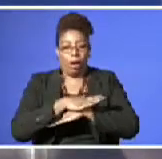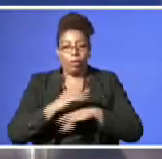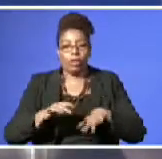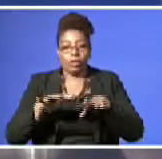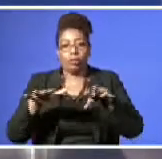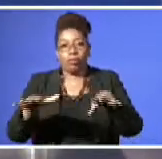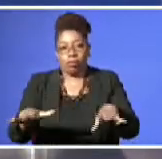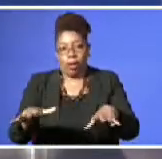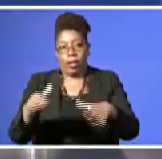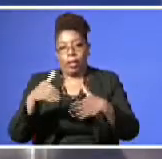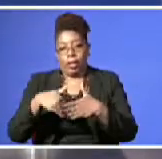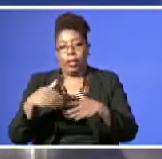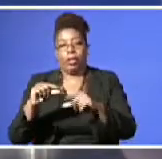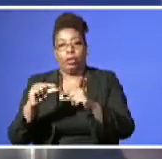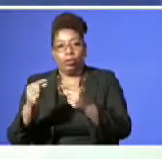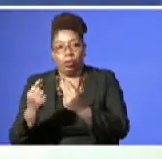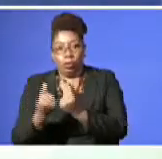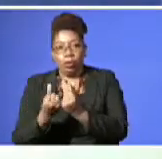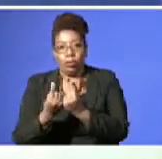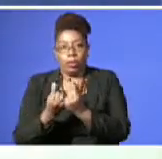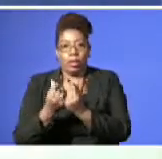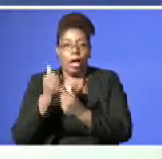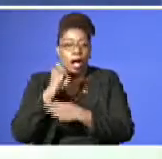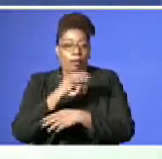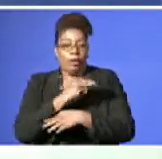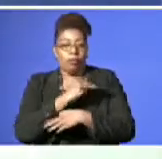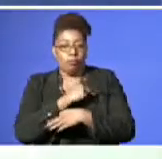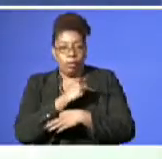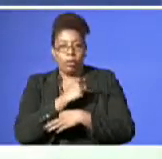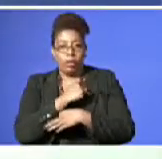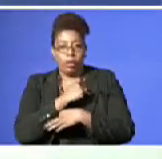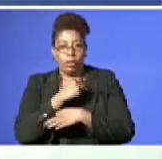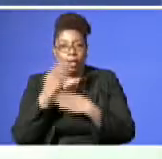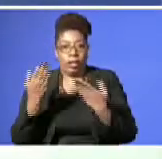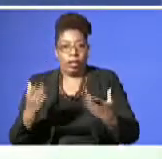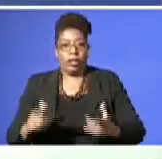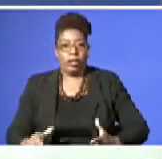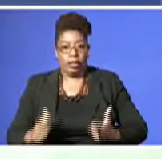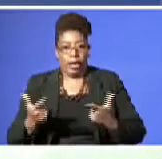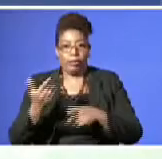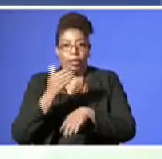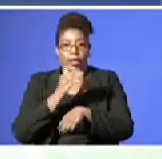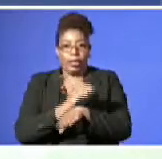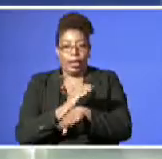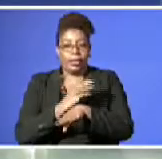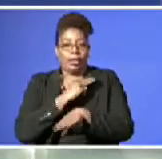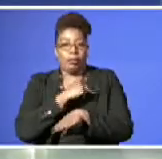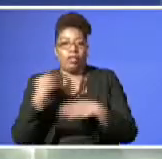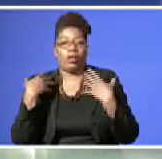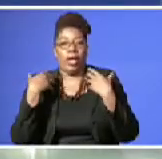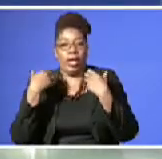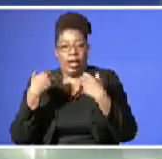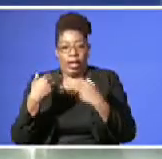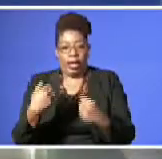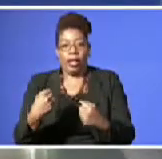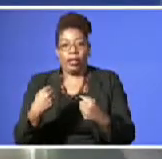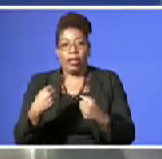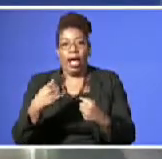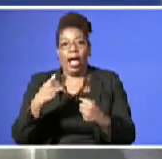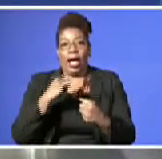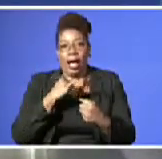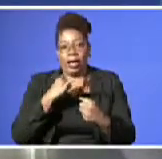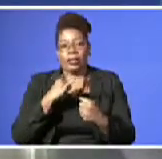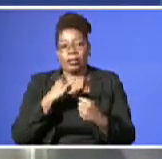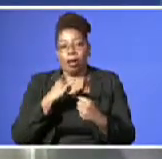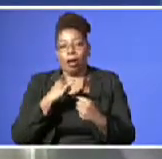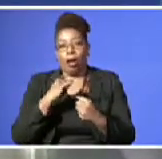specific demographic groups. Our Altaviz Munnings joins me live in studio tonight. Altaviz, the Ministry of Health wrapped up that press conference about half